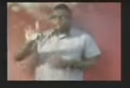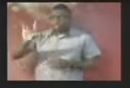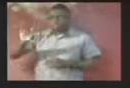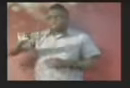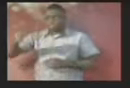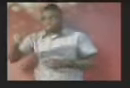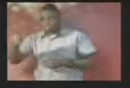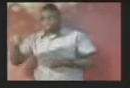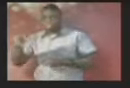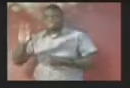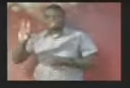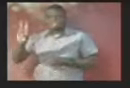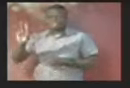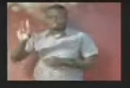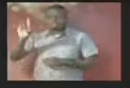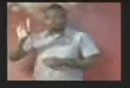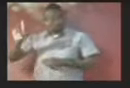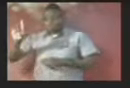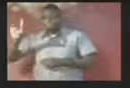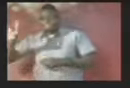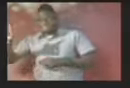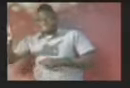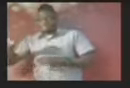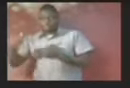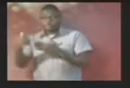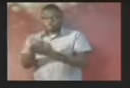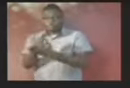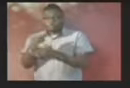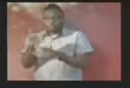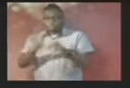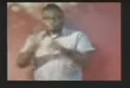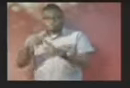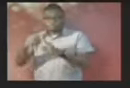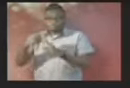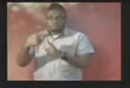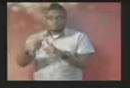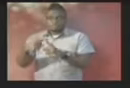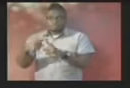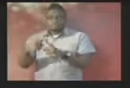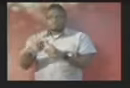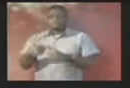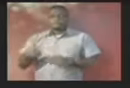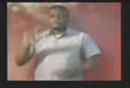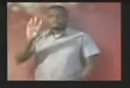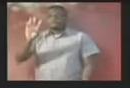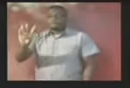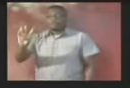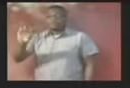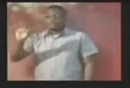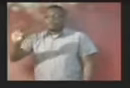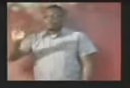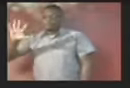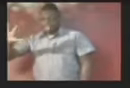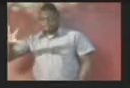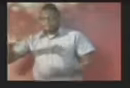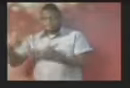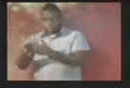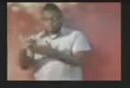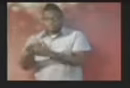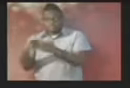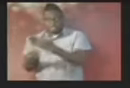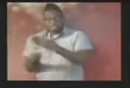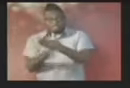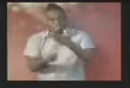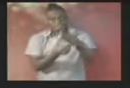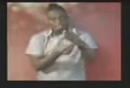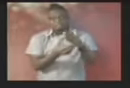182,618 tests. The number of new positives reported over the last 24 hours are 405, taking our total since the 12th of